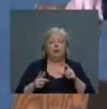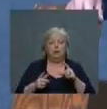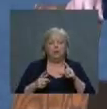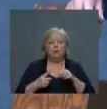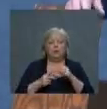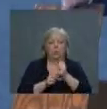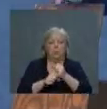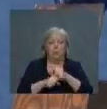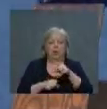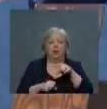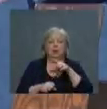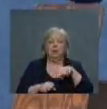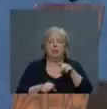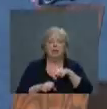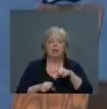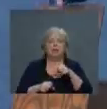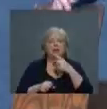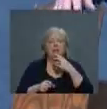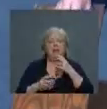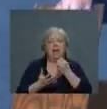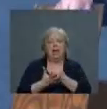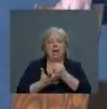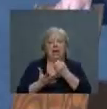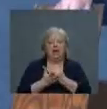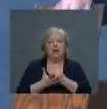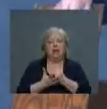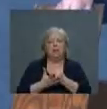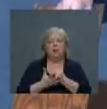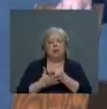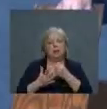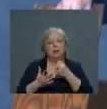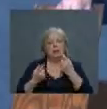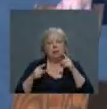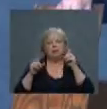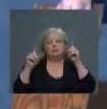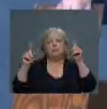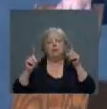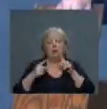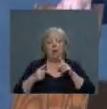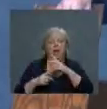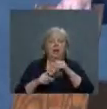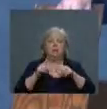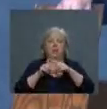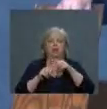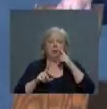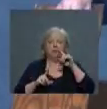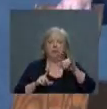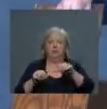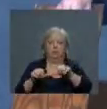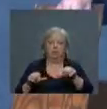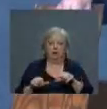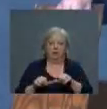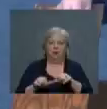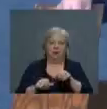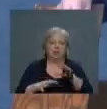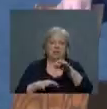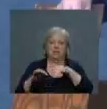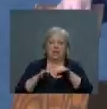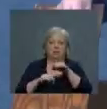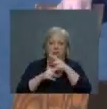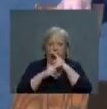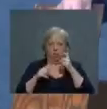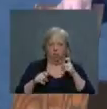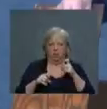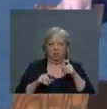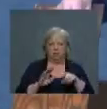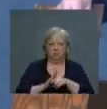make this a viable, economically viable credit to this area instead of a blight. And